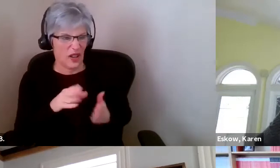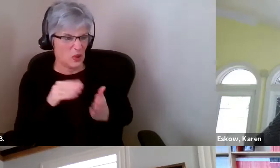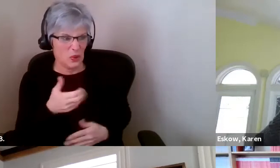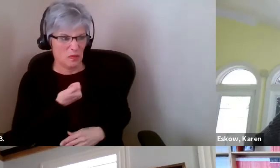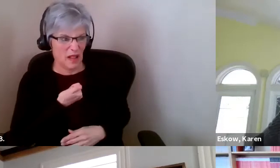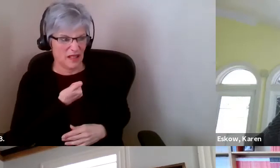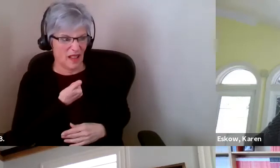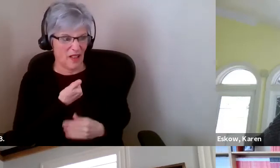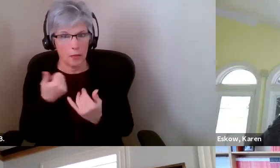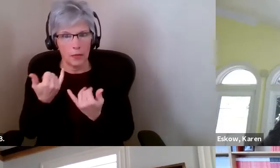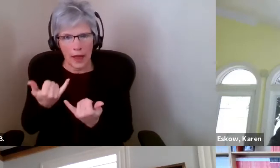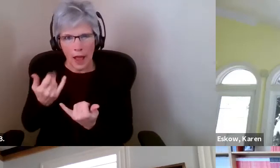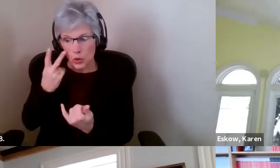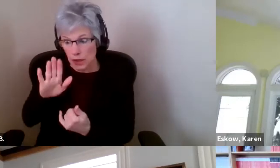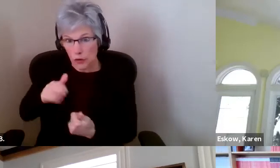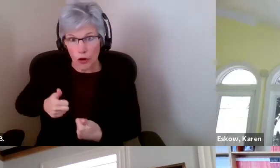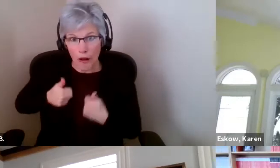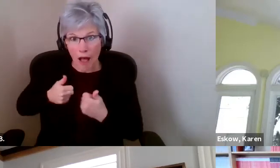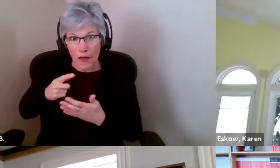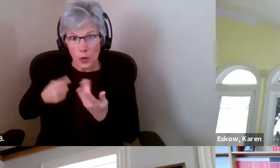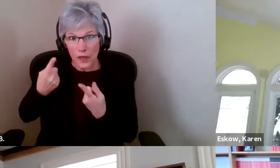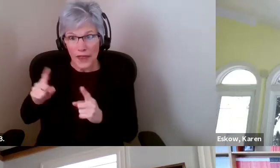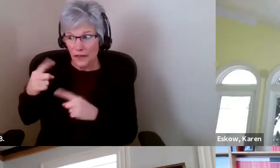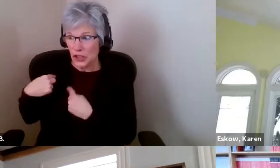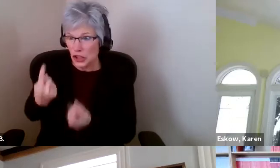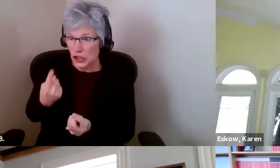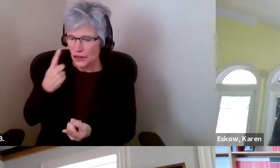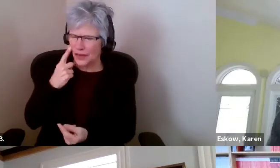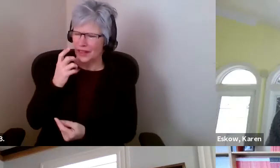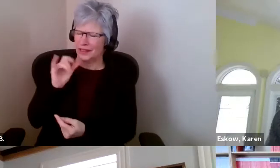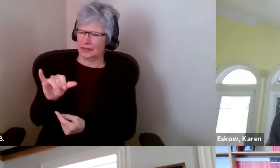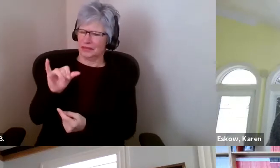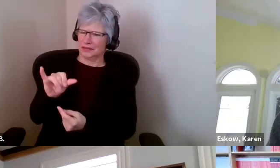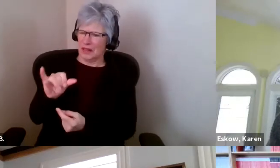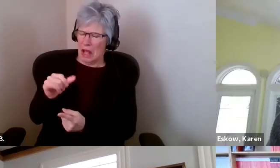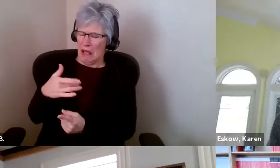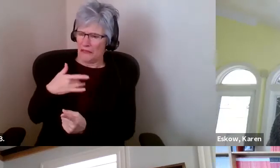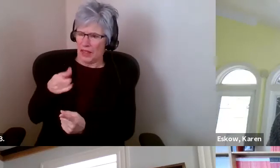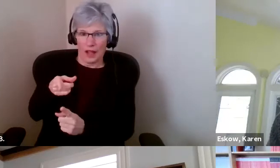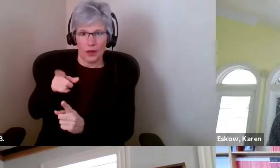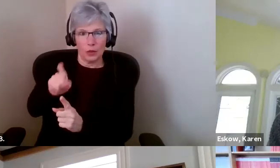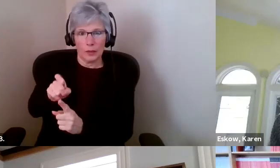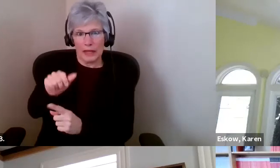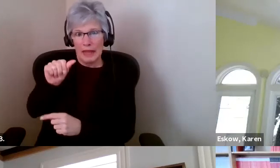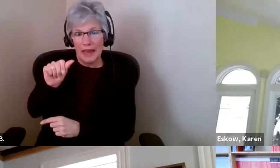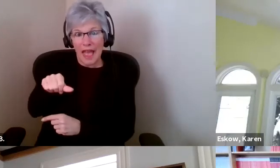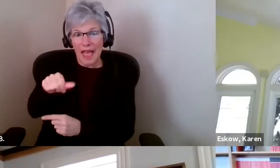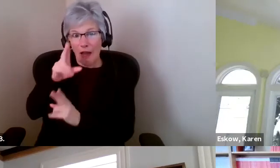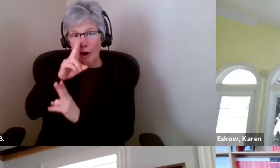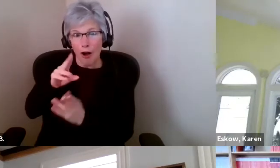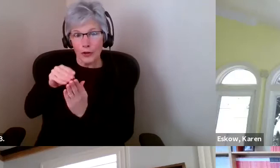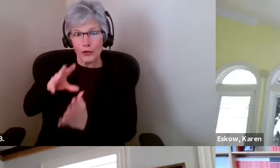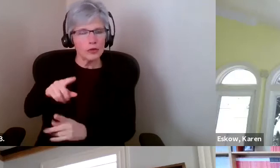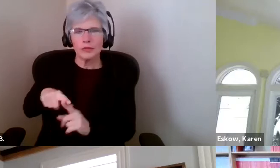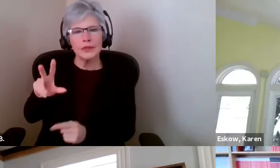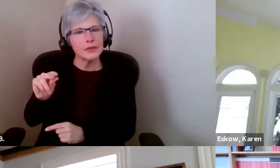done and what they've achieved and you wonder, well, how could that be? This had to have been an A honor student. And in fact, the reality was very different. You know,